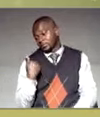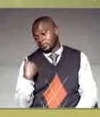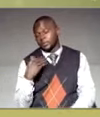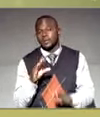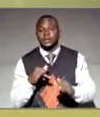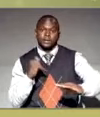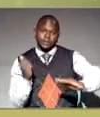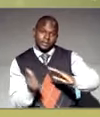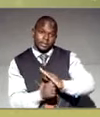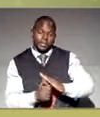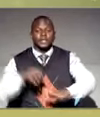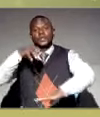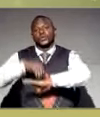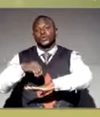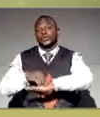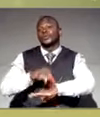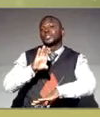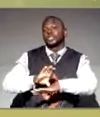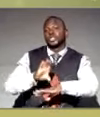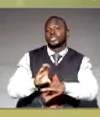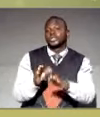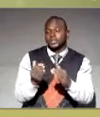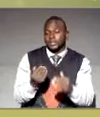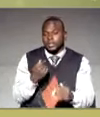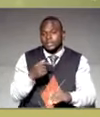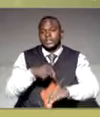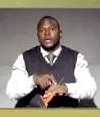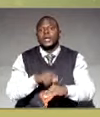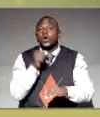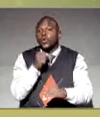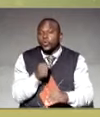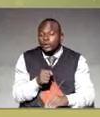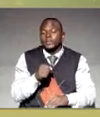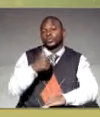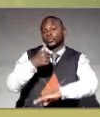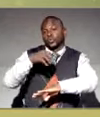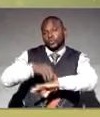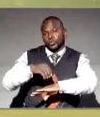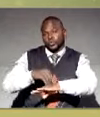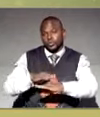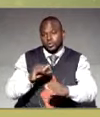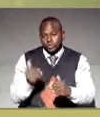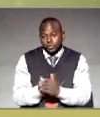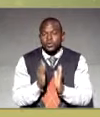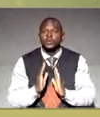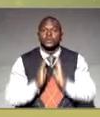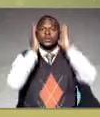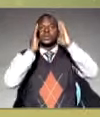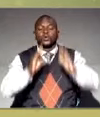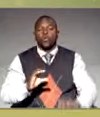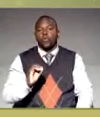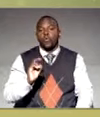was under Tororo Diocese, and at that time the ordinary of Tororo Diocese is the Emeritus Archbishop James